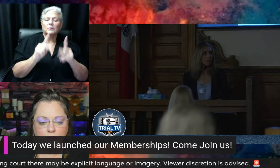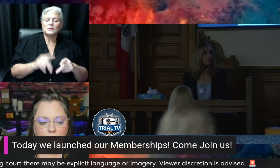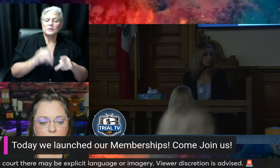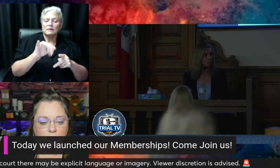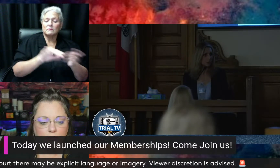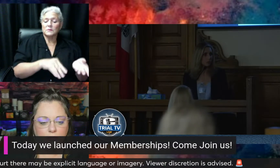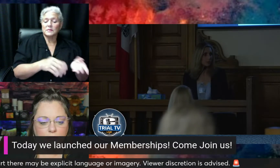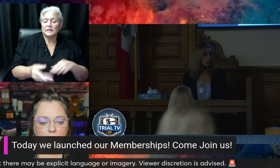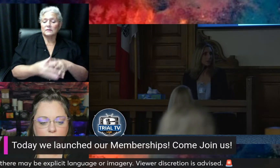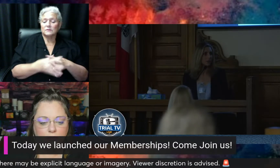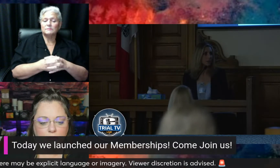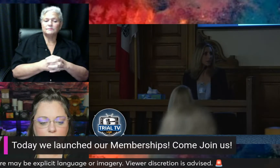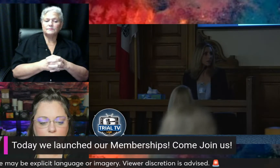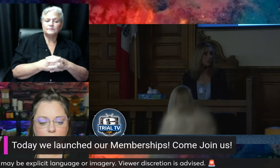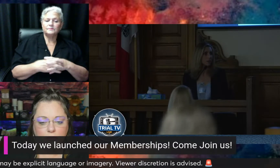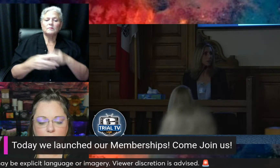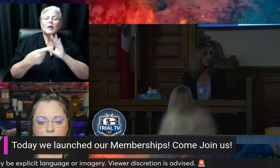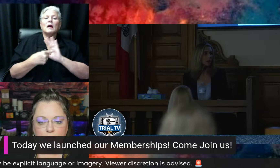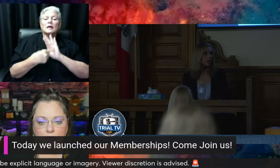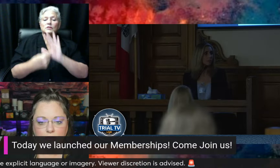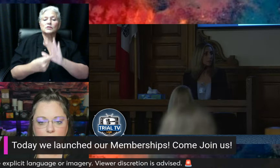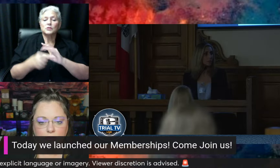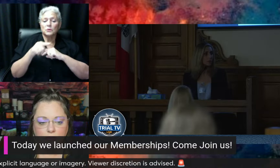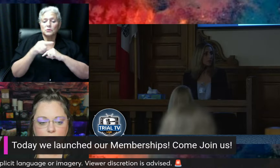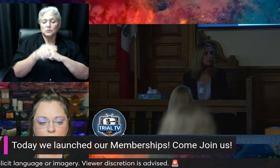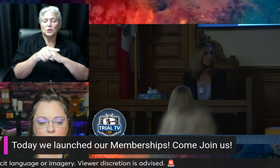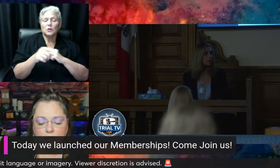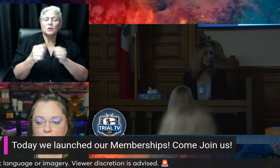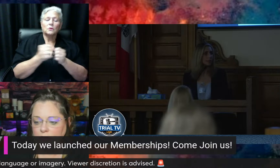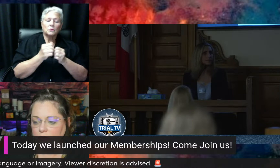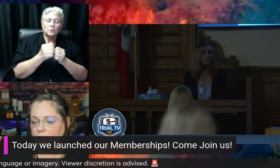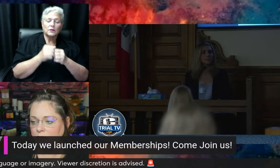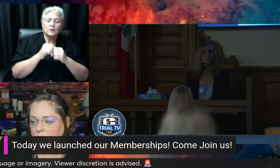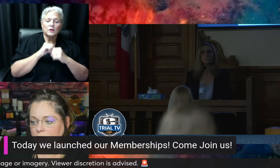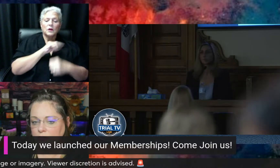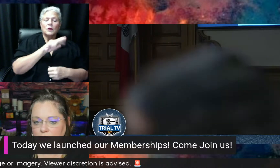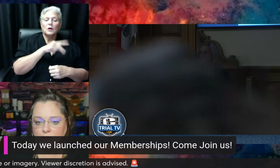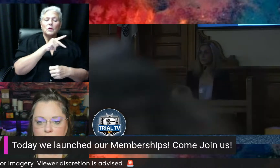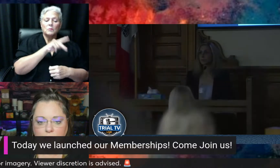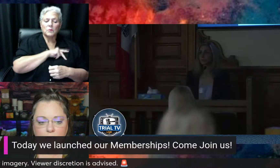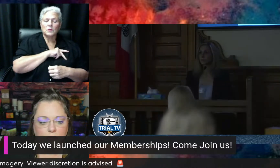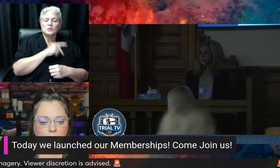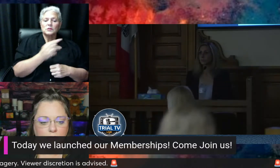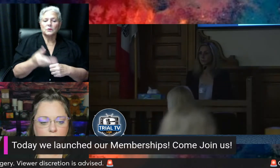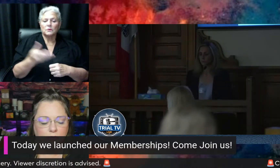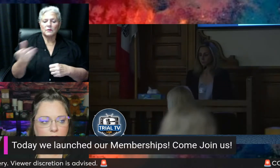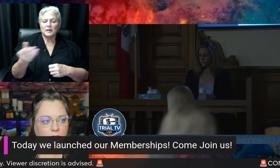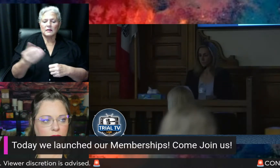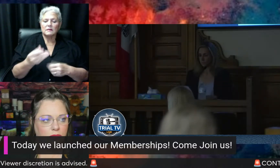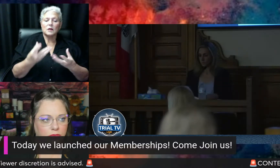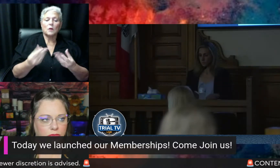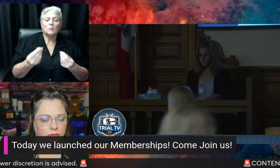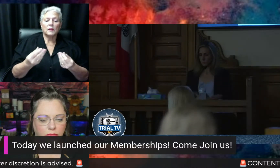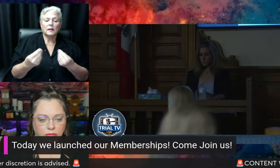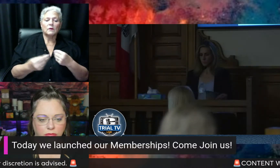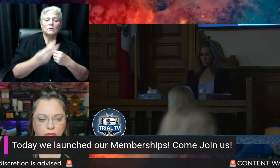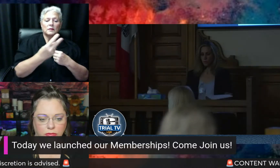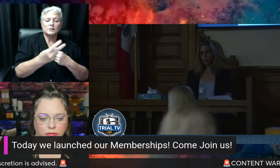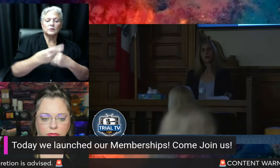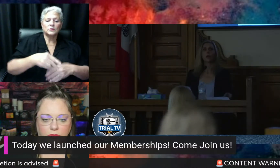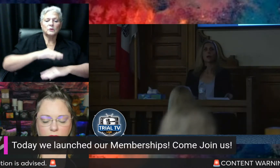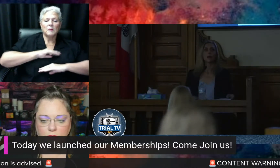with personal effects that include a pillow and 2 blankets. And then photo number 3.